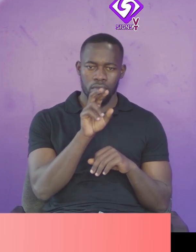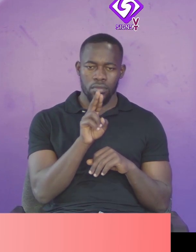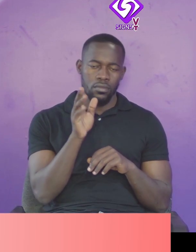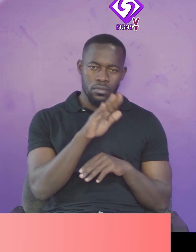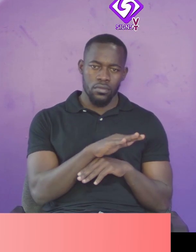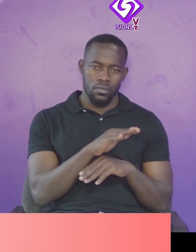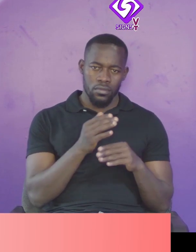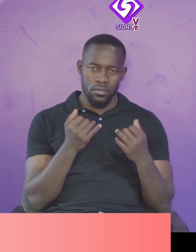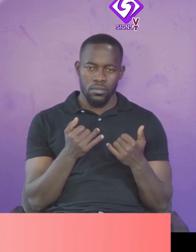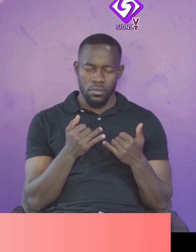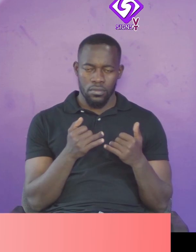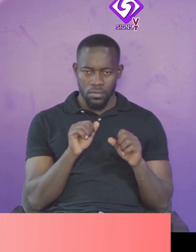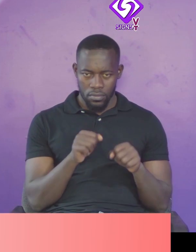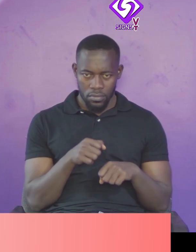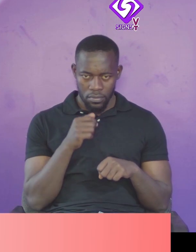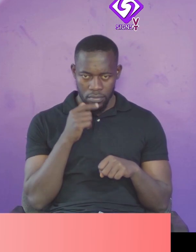see their